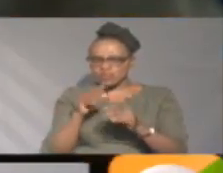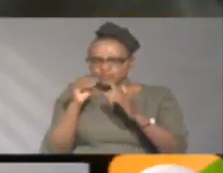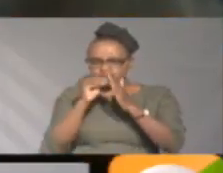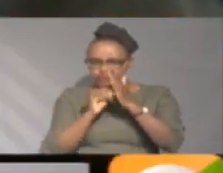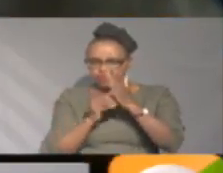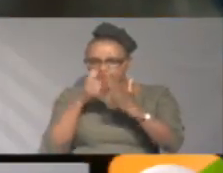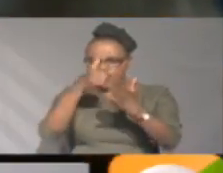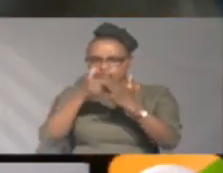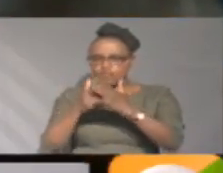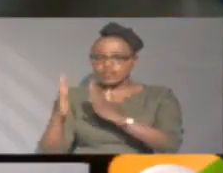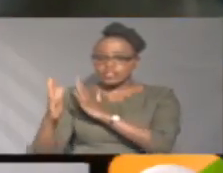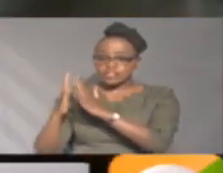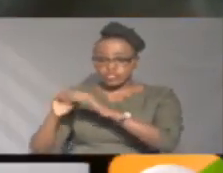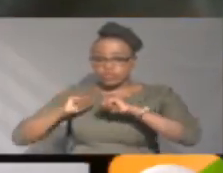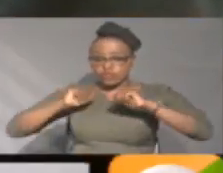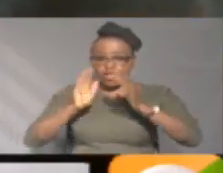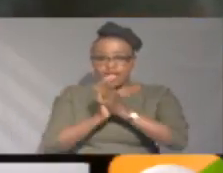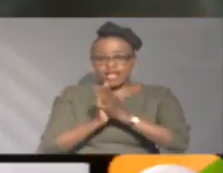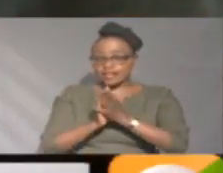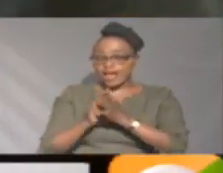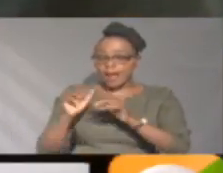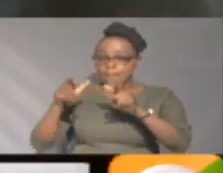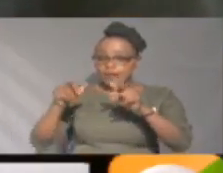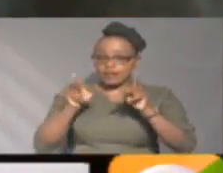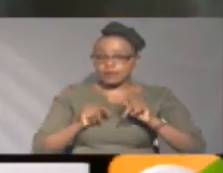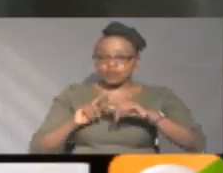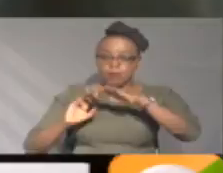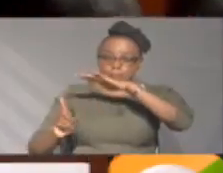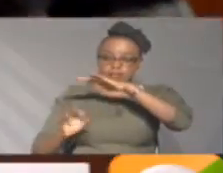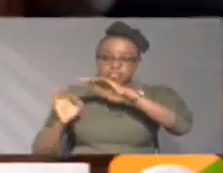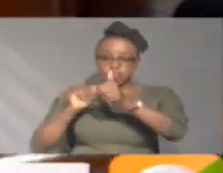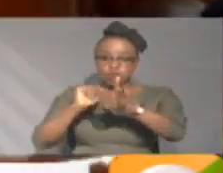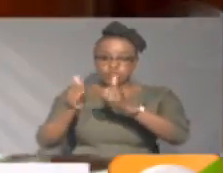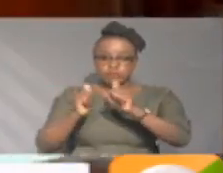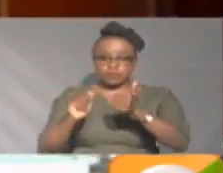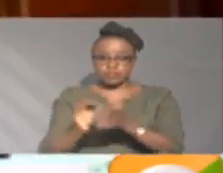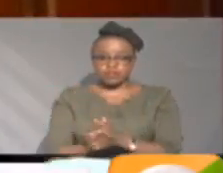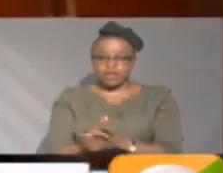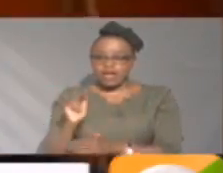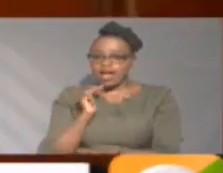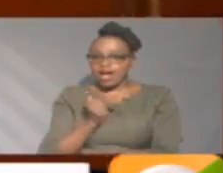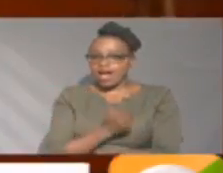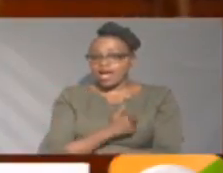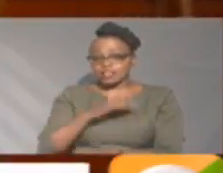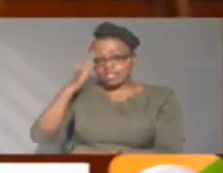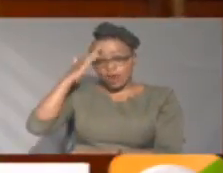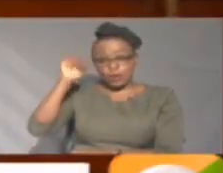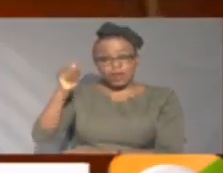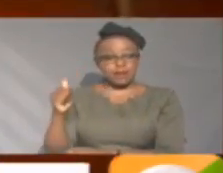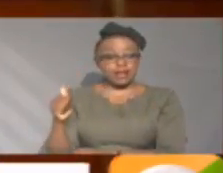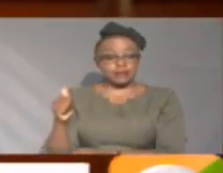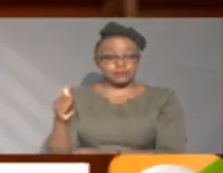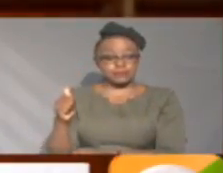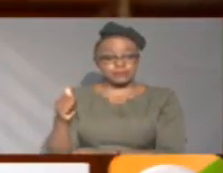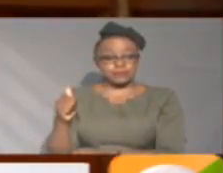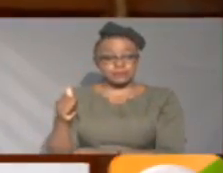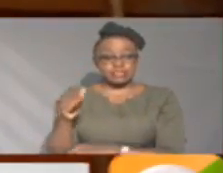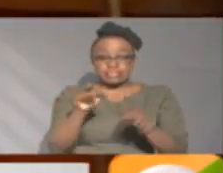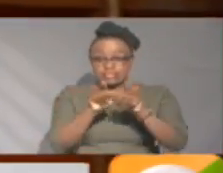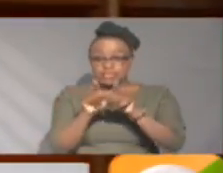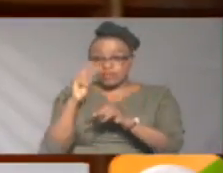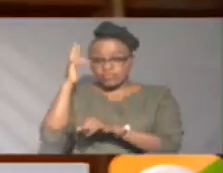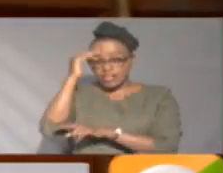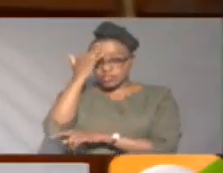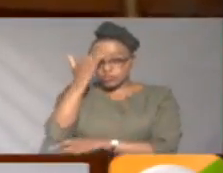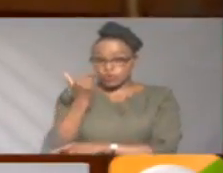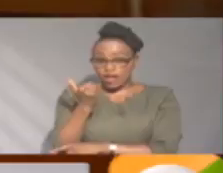comprised security officers and media liaison from the Ministry of Sports. We were not aware of, and that is what